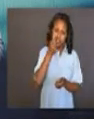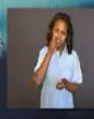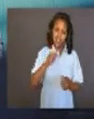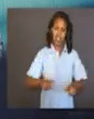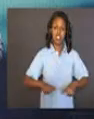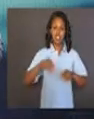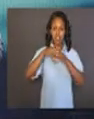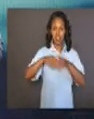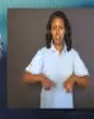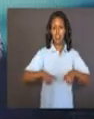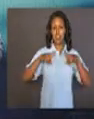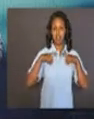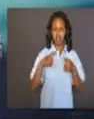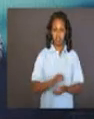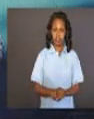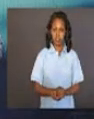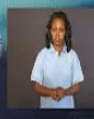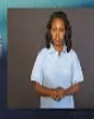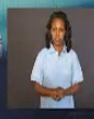everyday life.